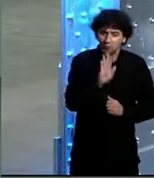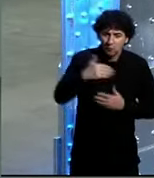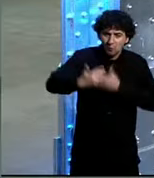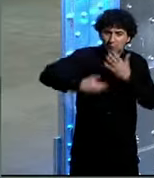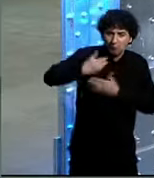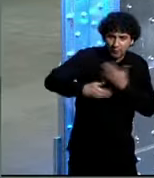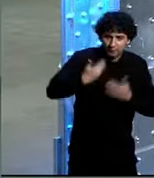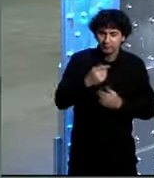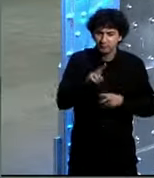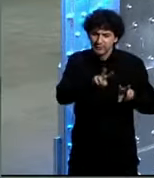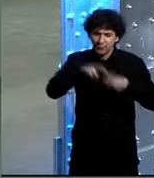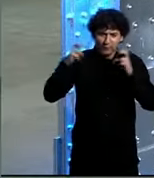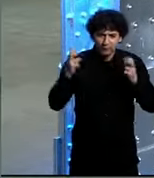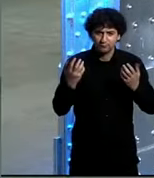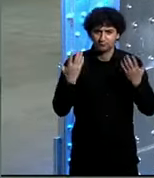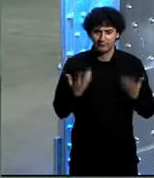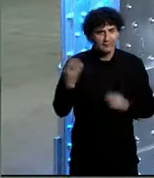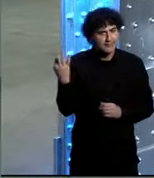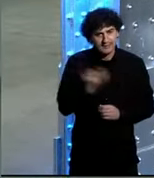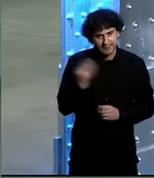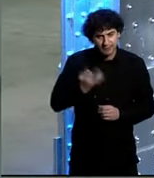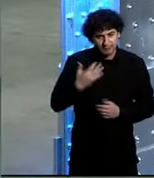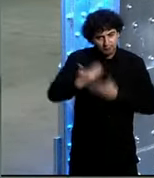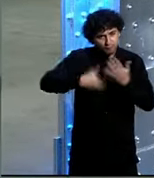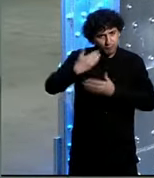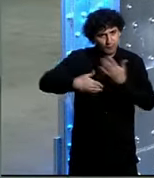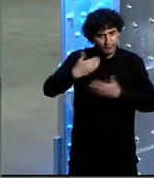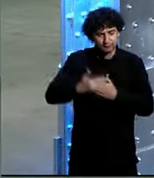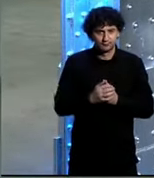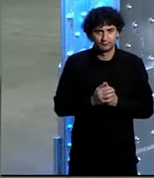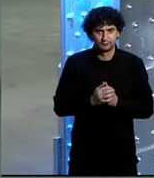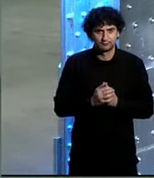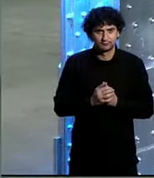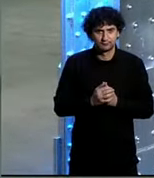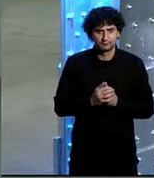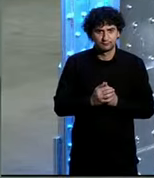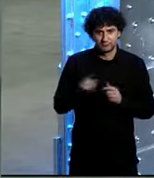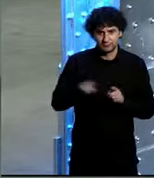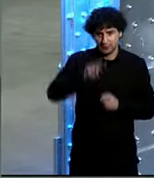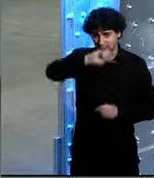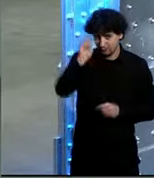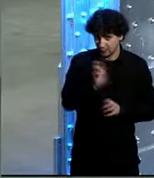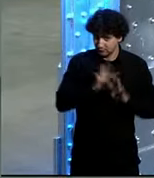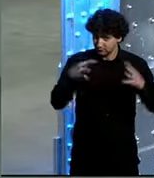could talk about attitudes and innovation processes, and we could talk about